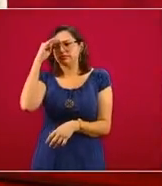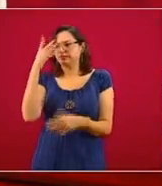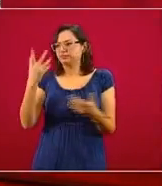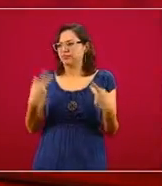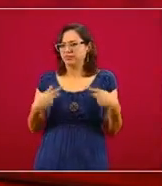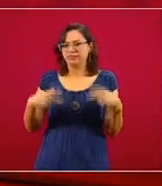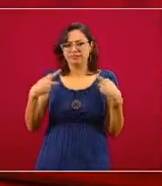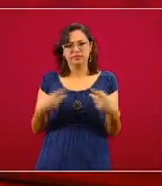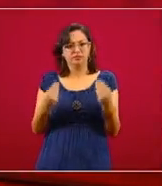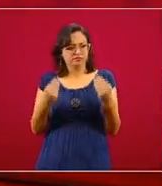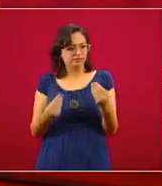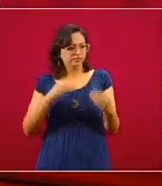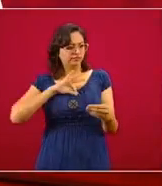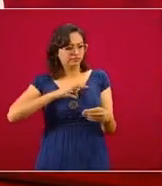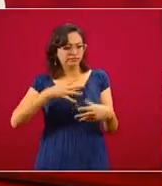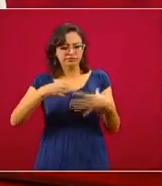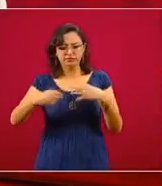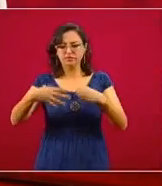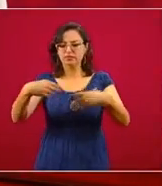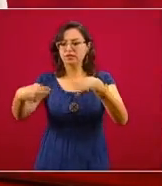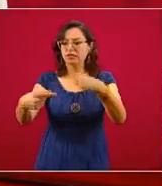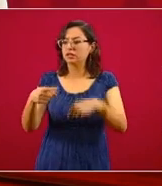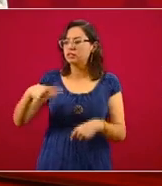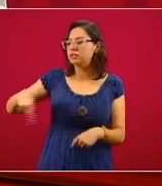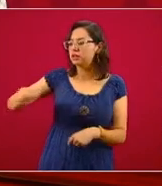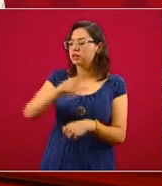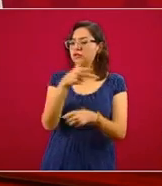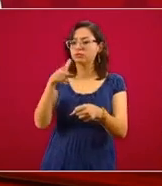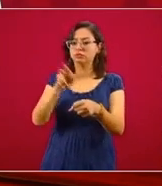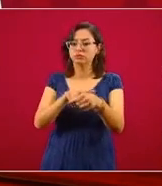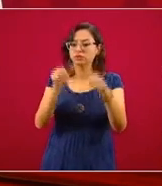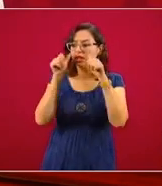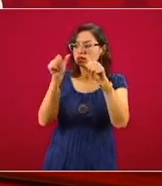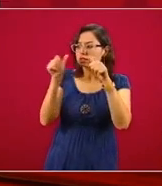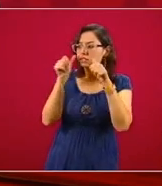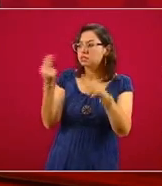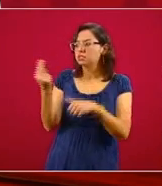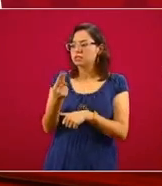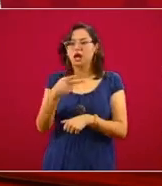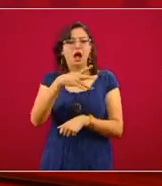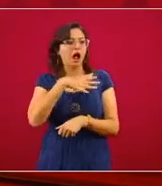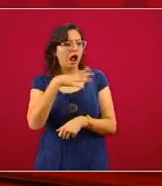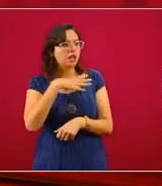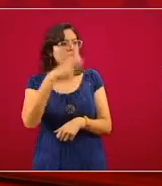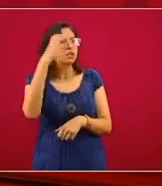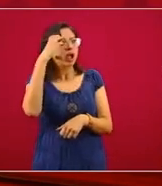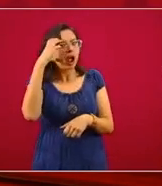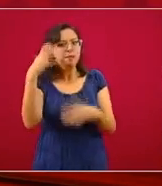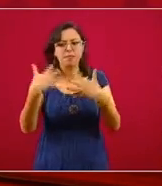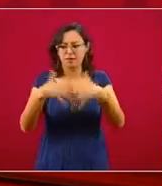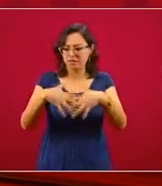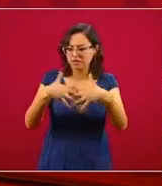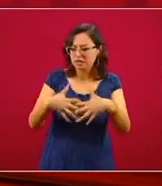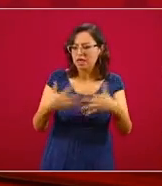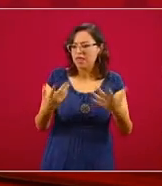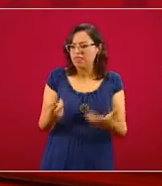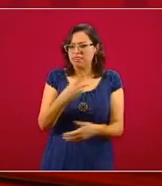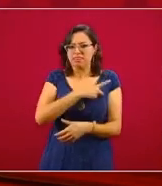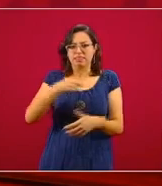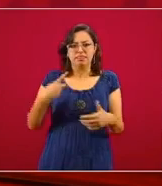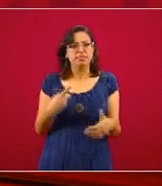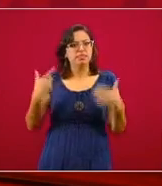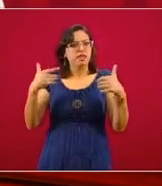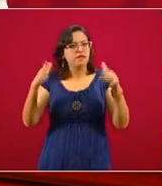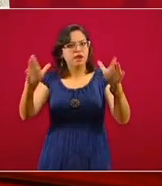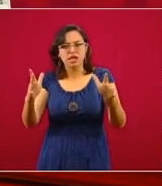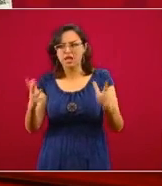are so many people who are infected and who need to be hospitalized, and you have so many beds and so many ventilators, things should match